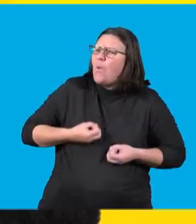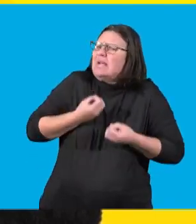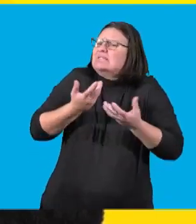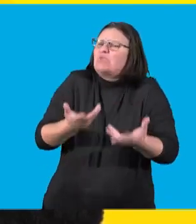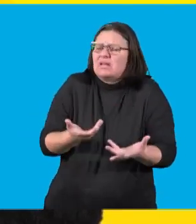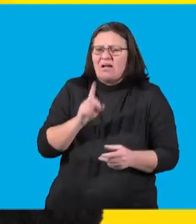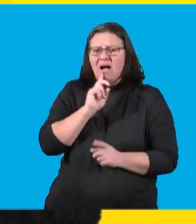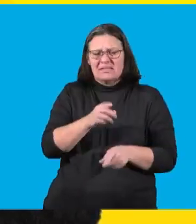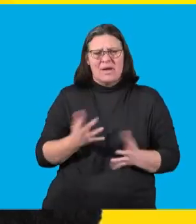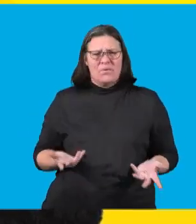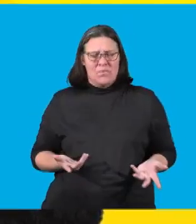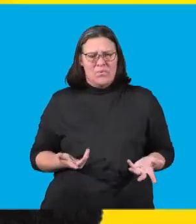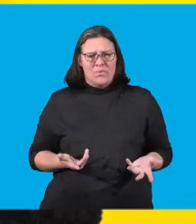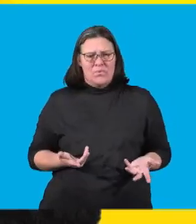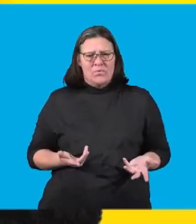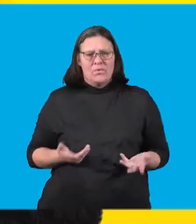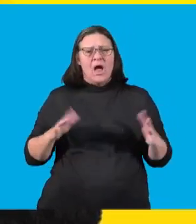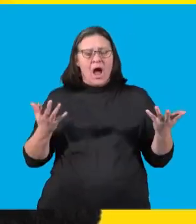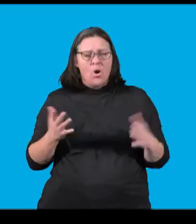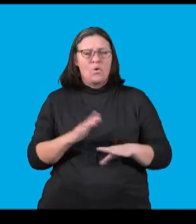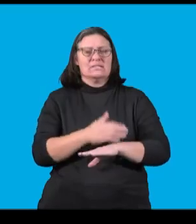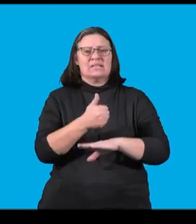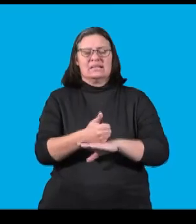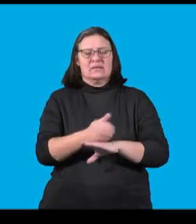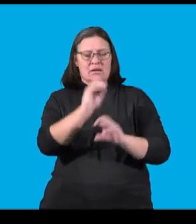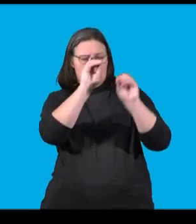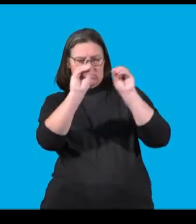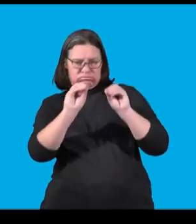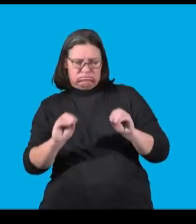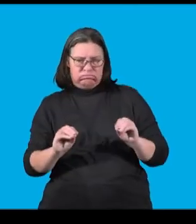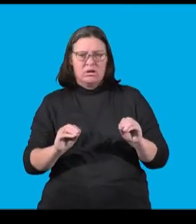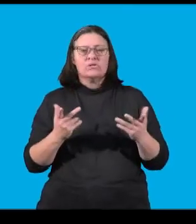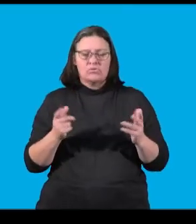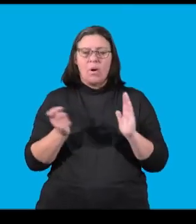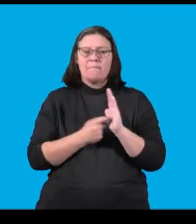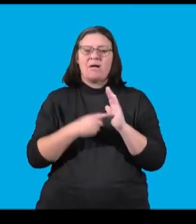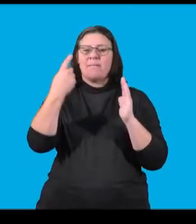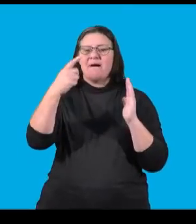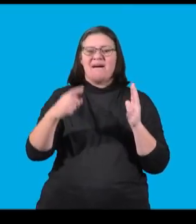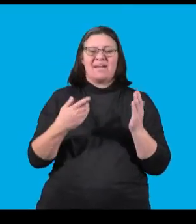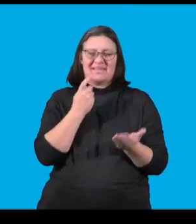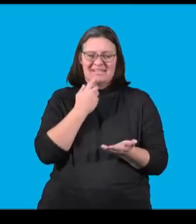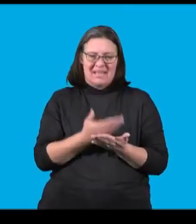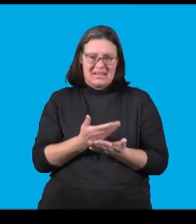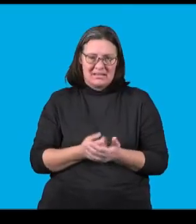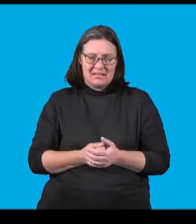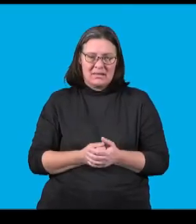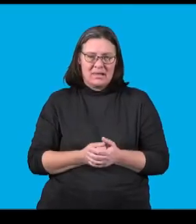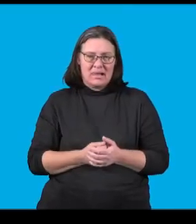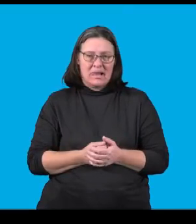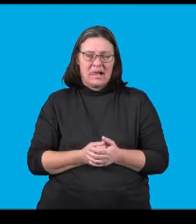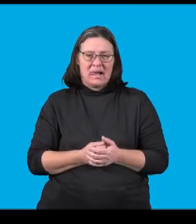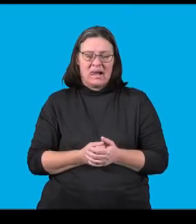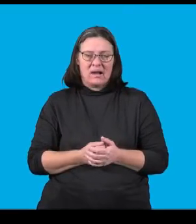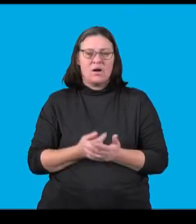express my answer? So we're going to look at how do you actually set your answer out so that the marker can mark. Because remember, you're doing